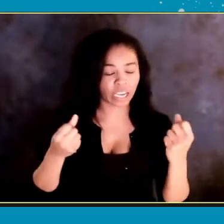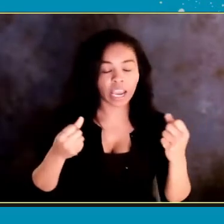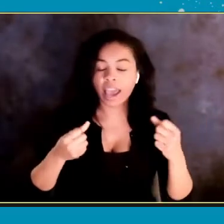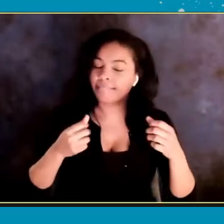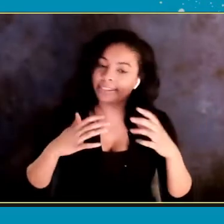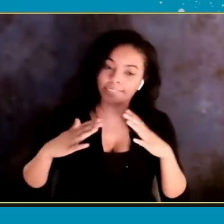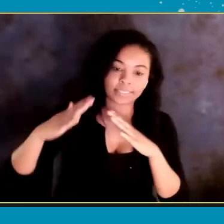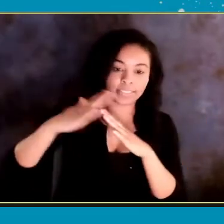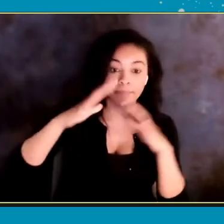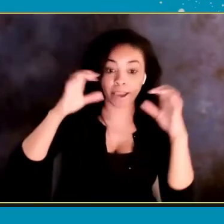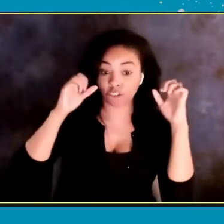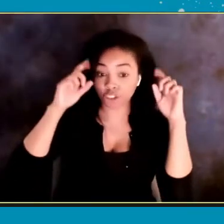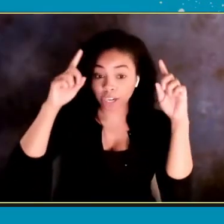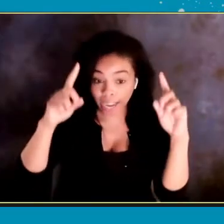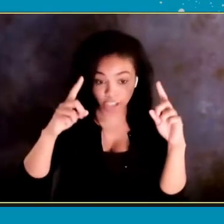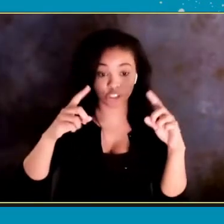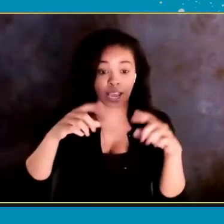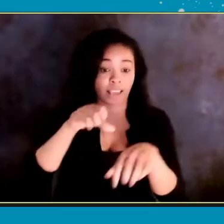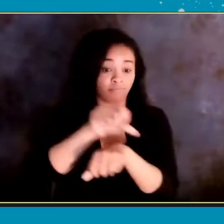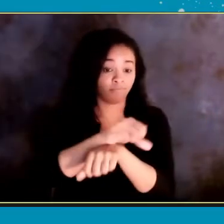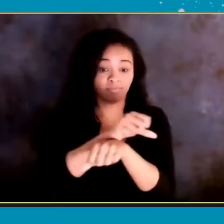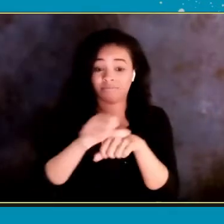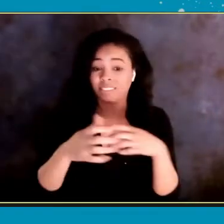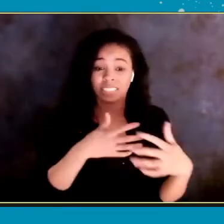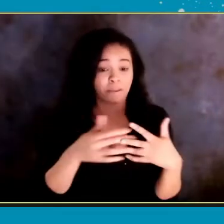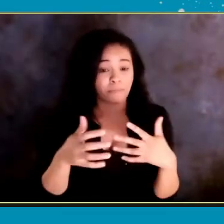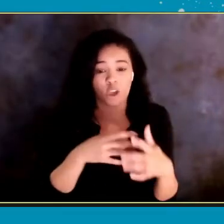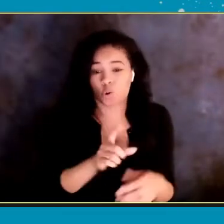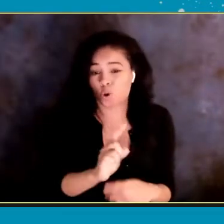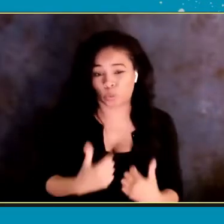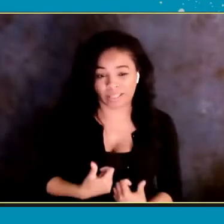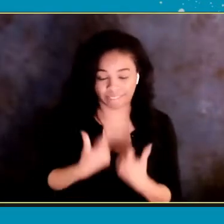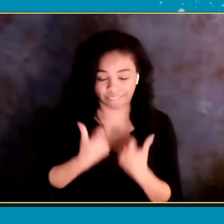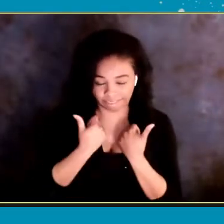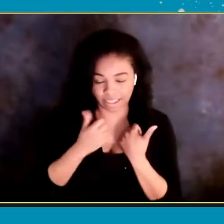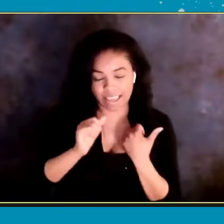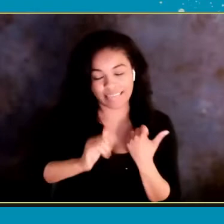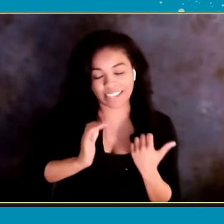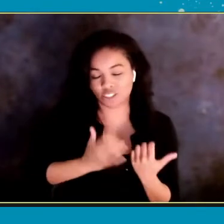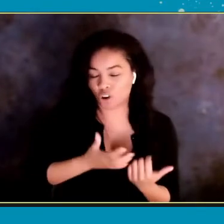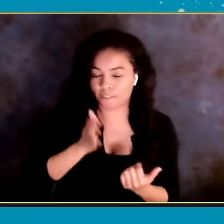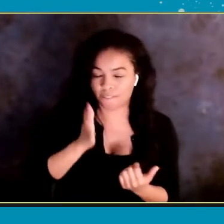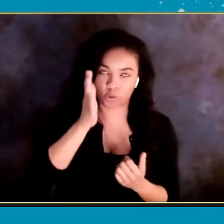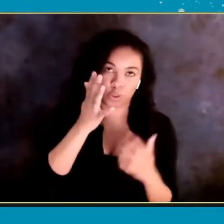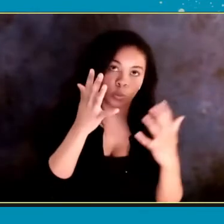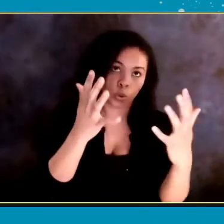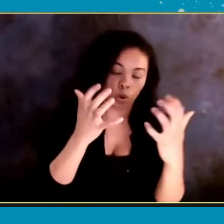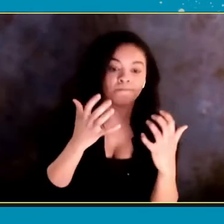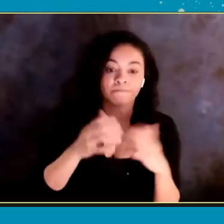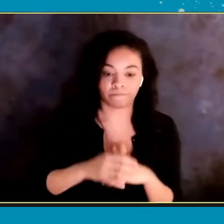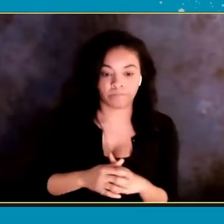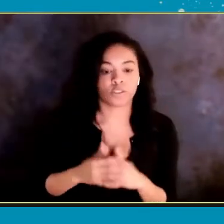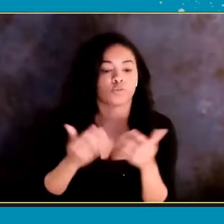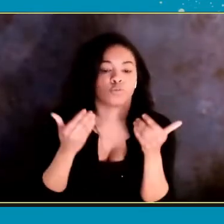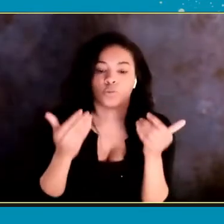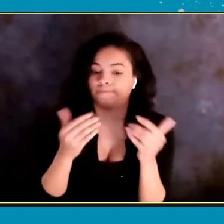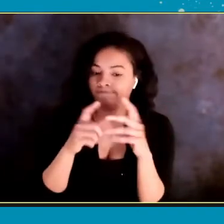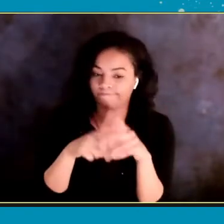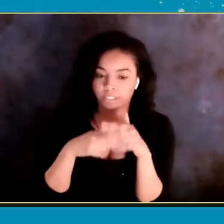employment, regardless of your zip code. That's the future we're fighting for. But let's get into tonight.